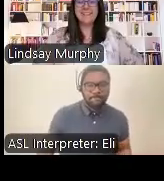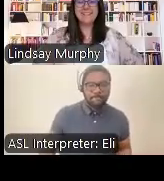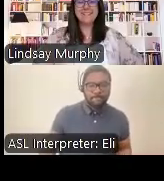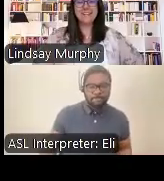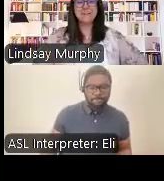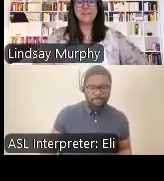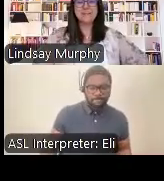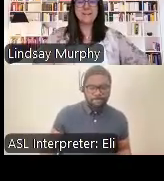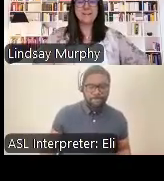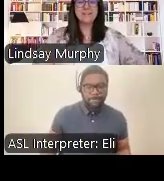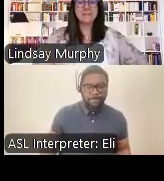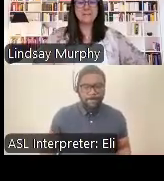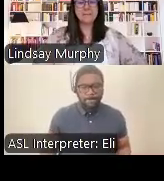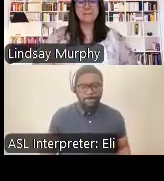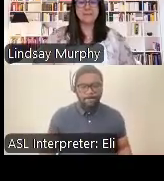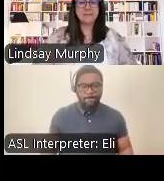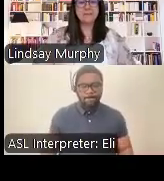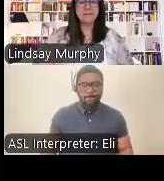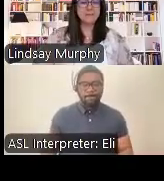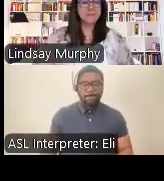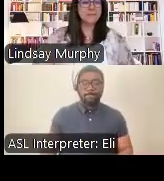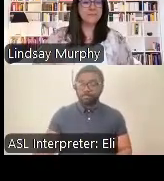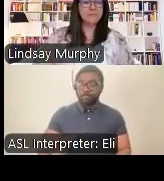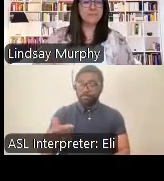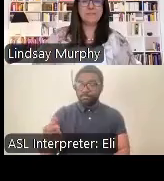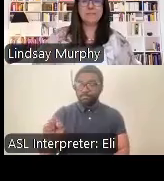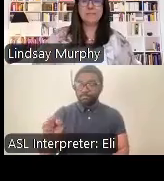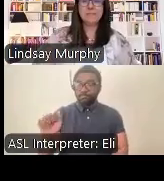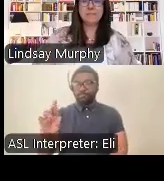All right, Sarah, we'll turn it back to you.